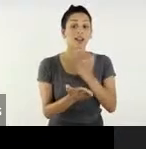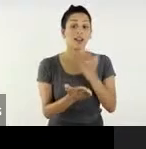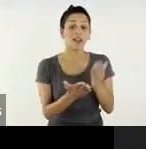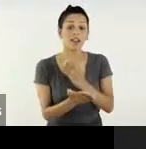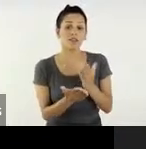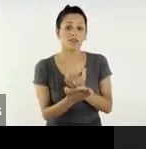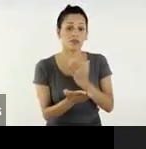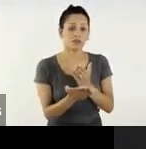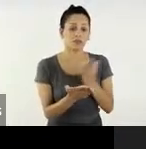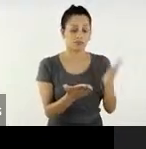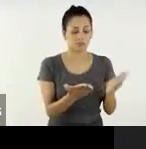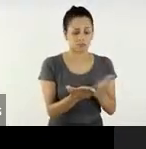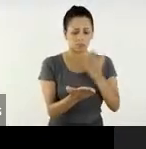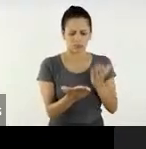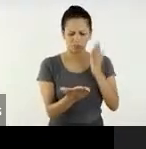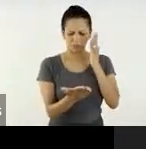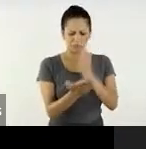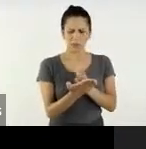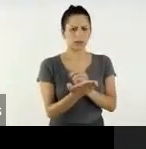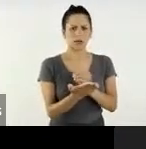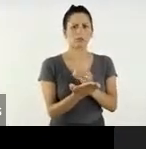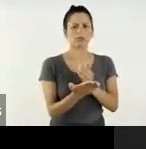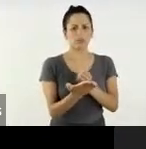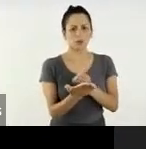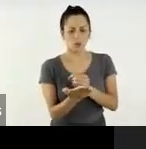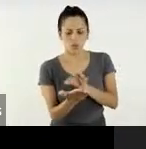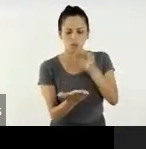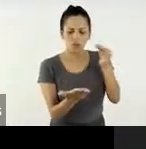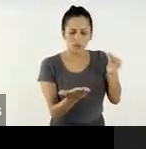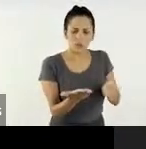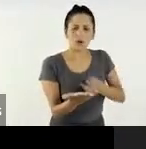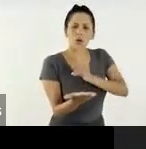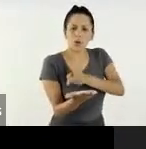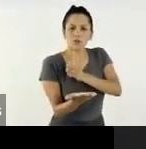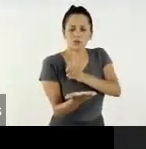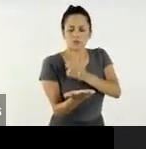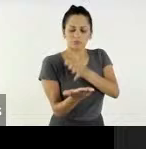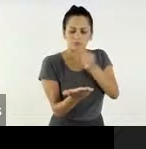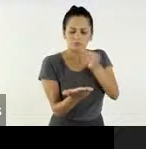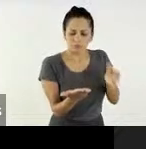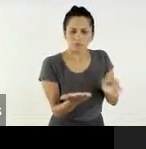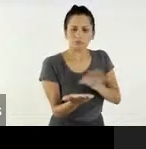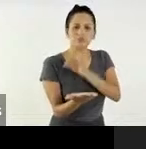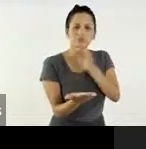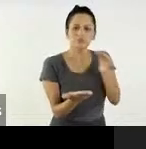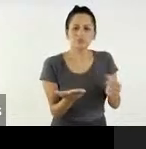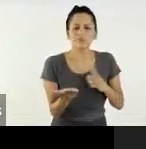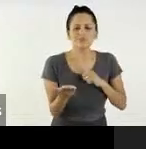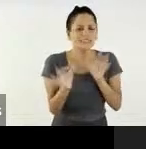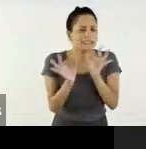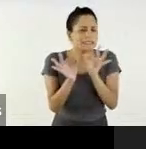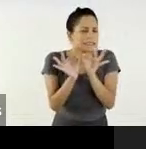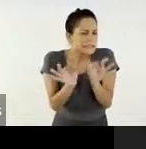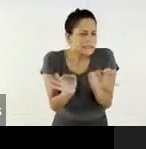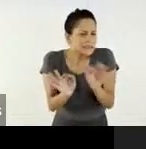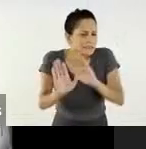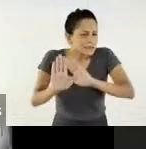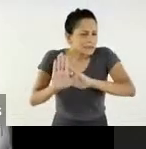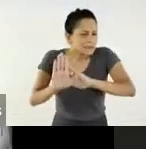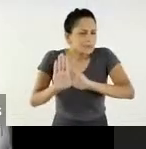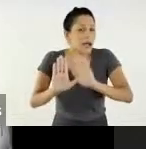meaningful subversion to the rigidity with how we read books and sort of understand images and sequence.